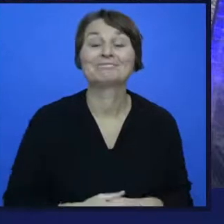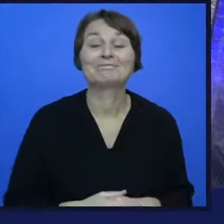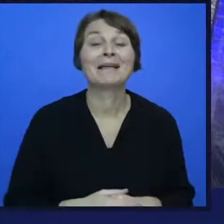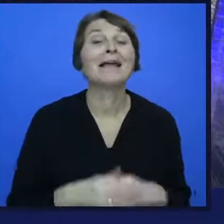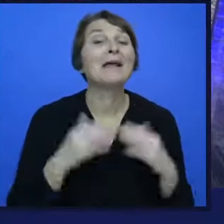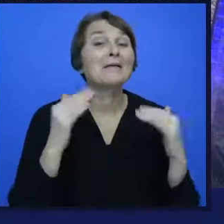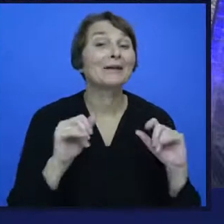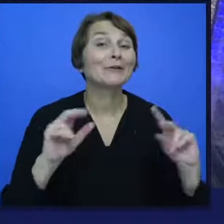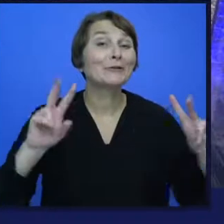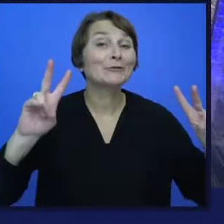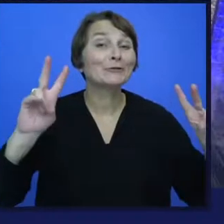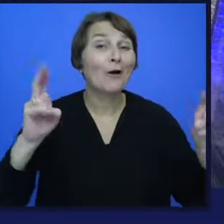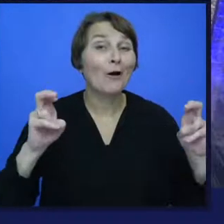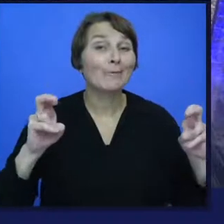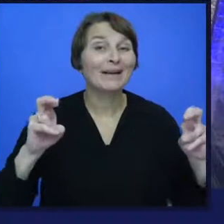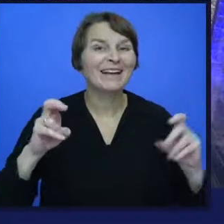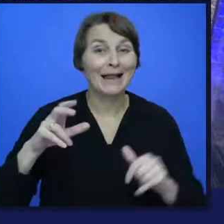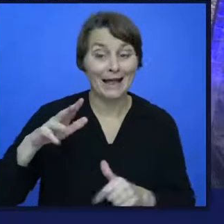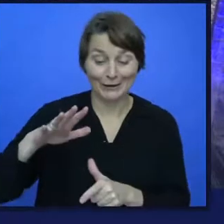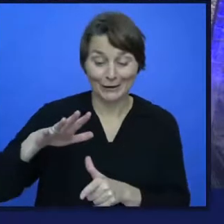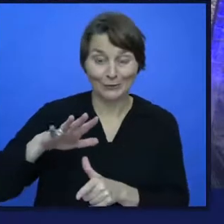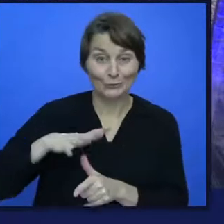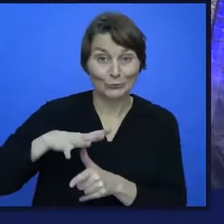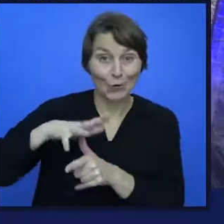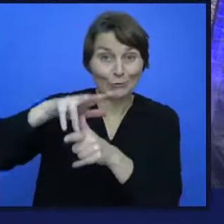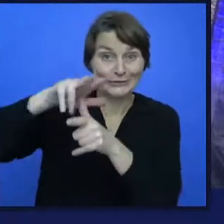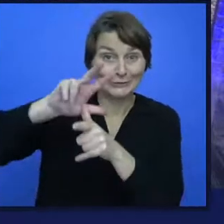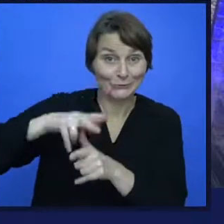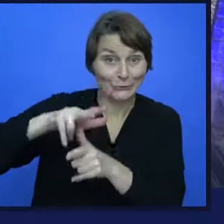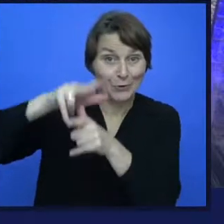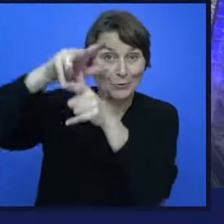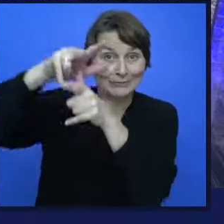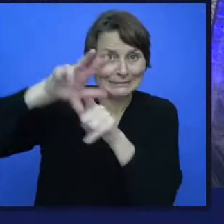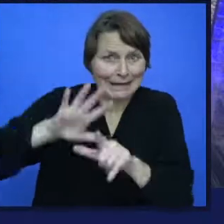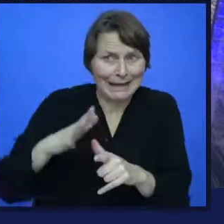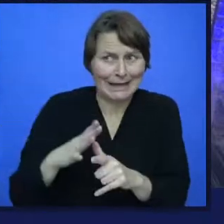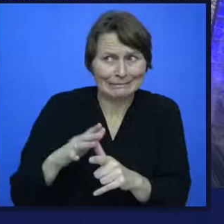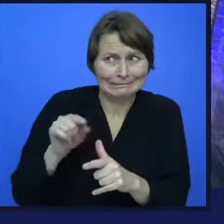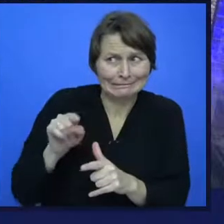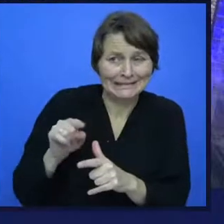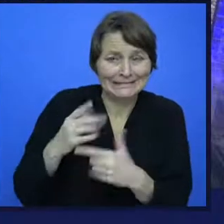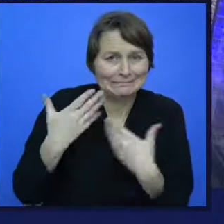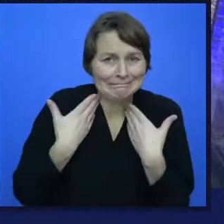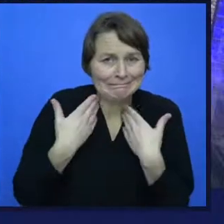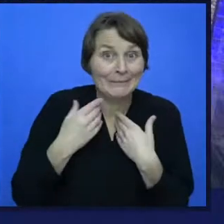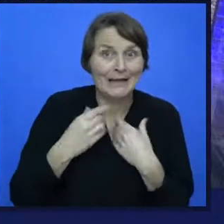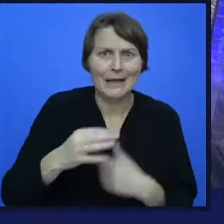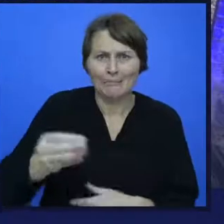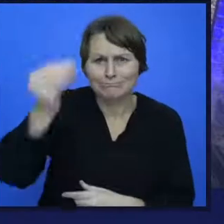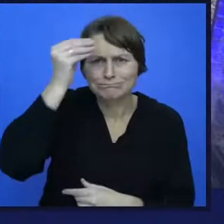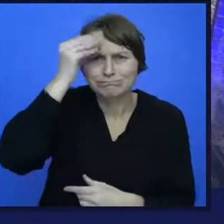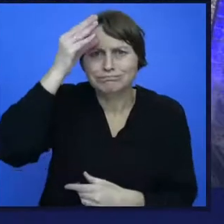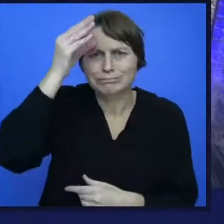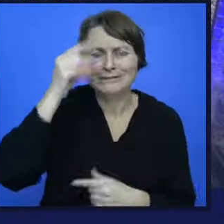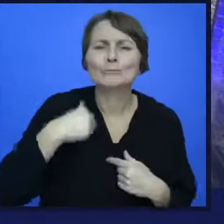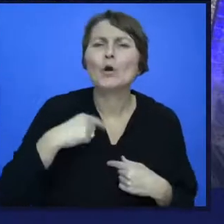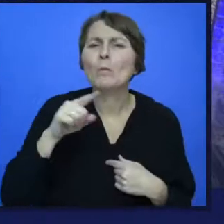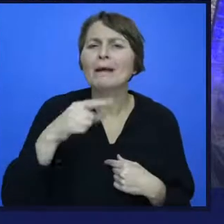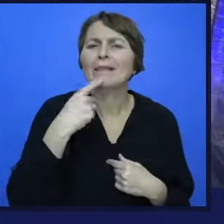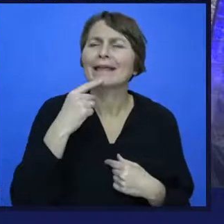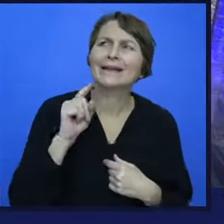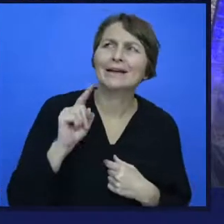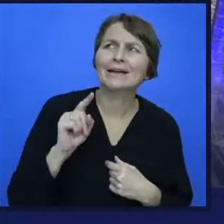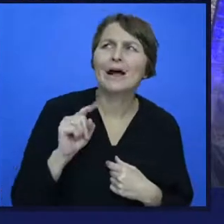limited experience with that, but I would say invest in a drone that can fly itself if you are not as coordinated as I am, or not, no,